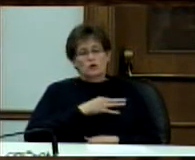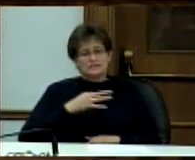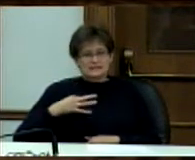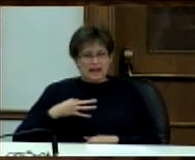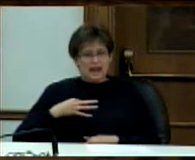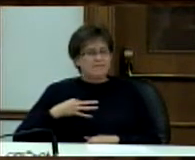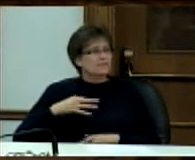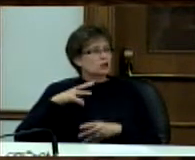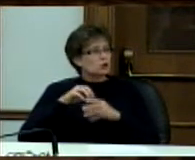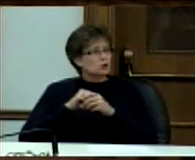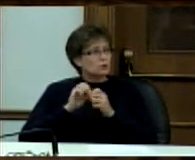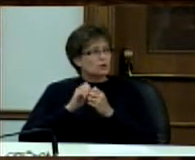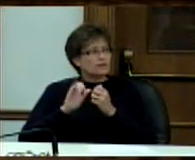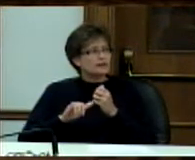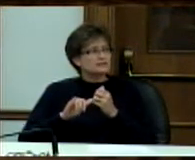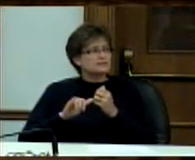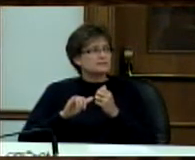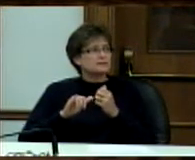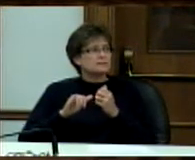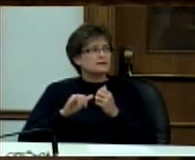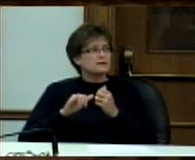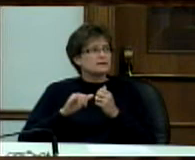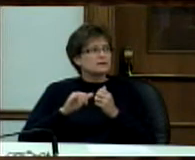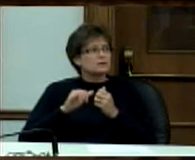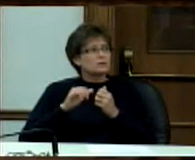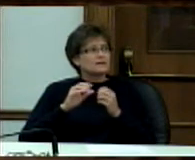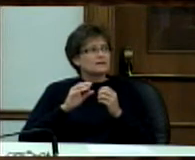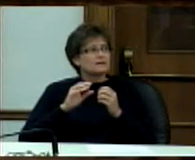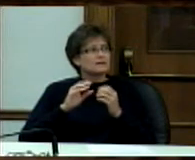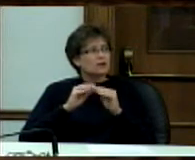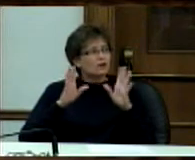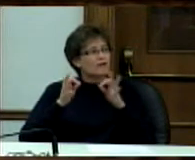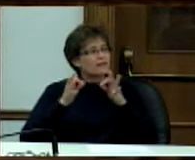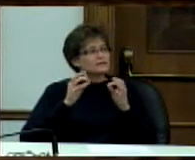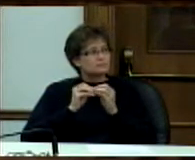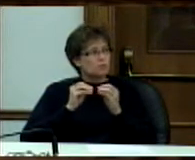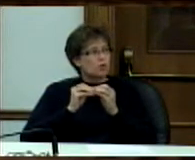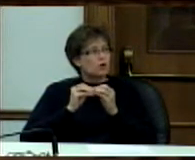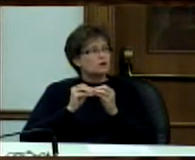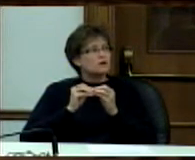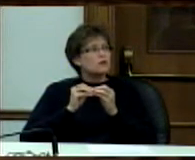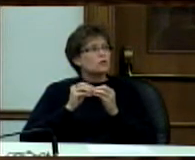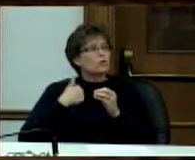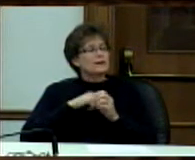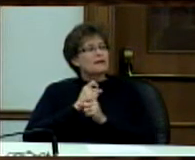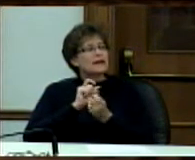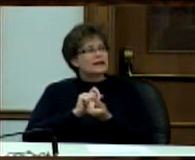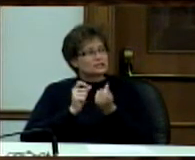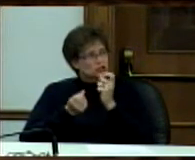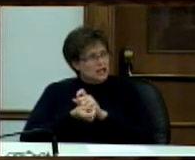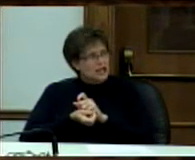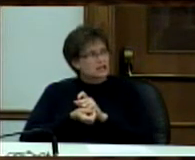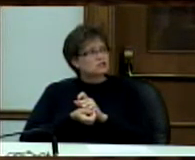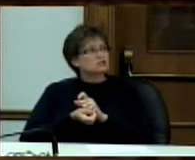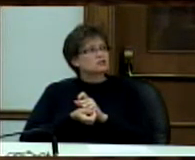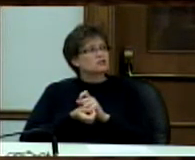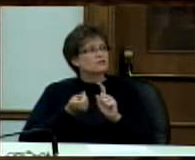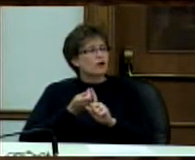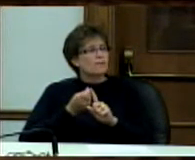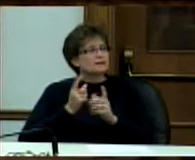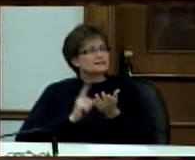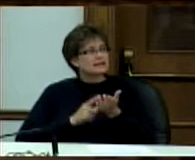4 staff members included in this, and this is something to highlight for the board member because that's a change made based